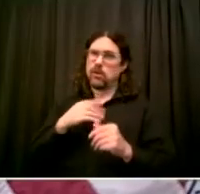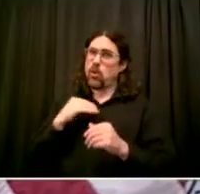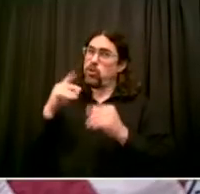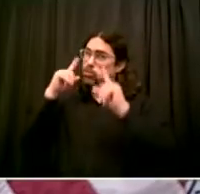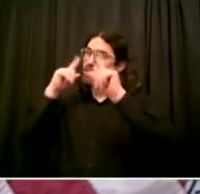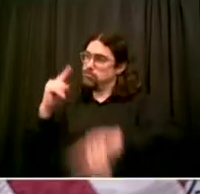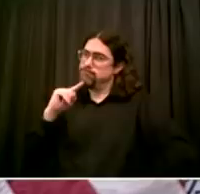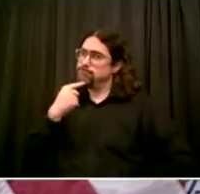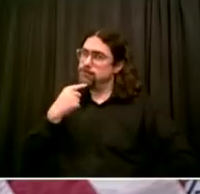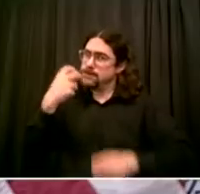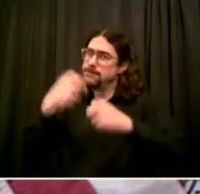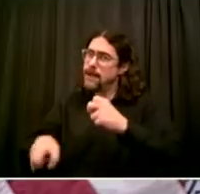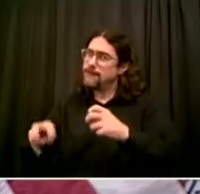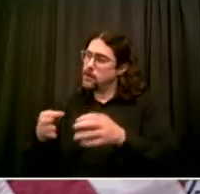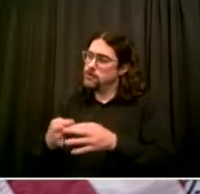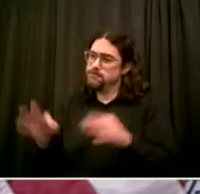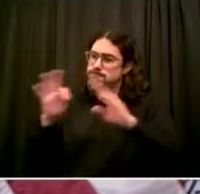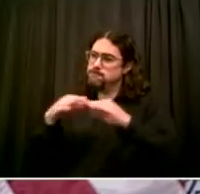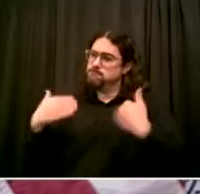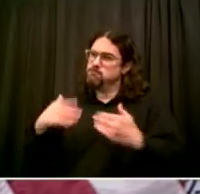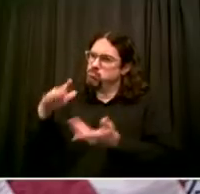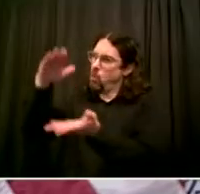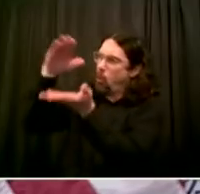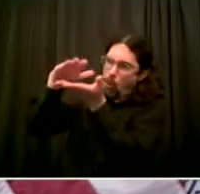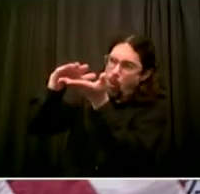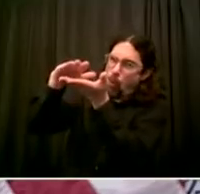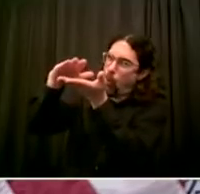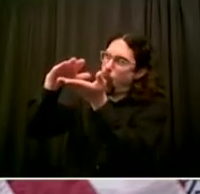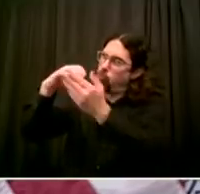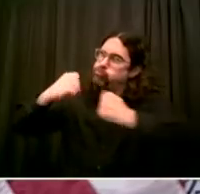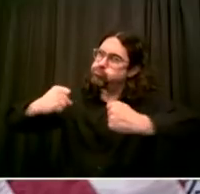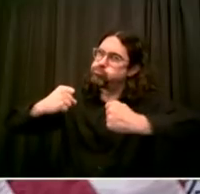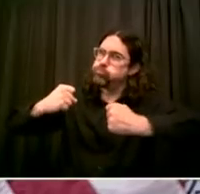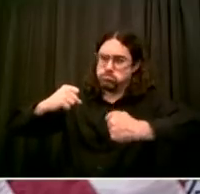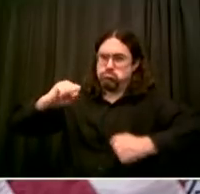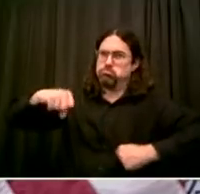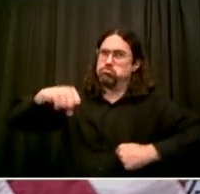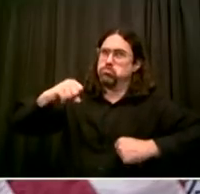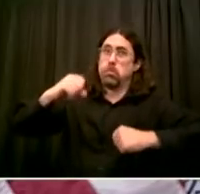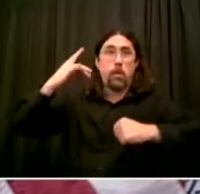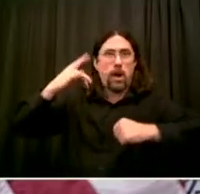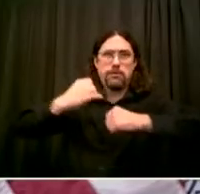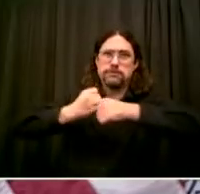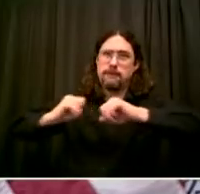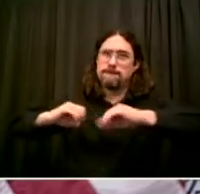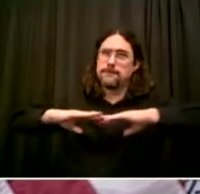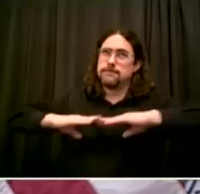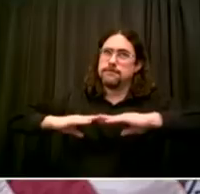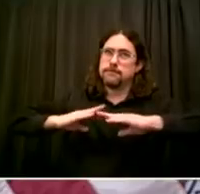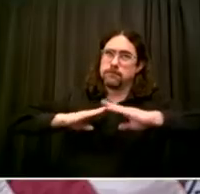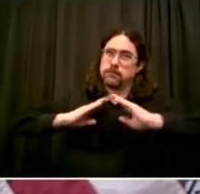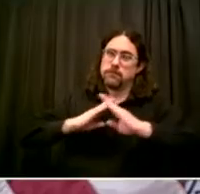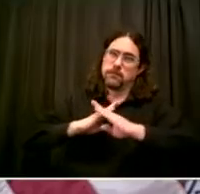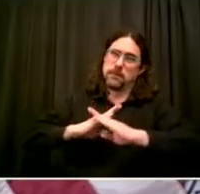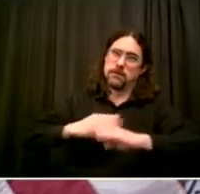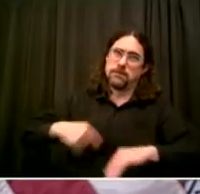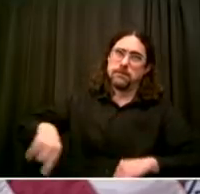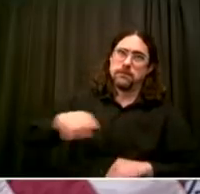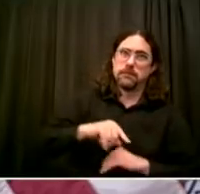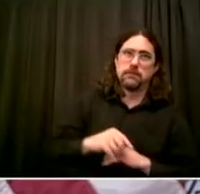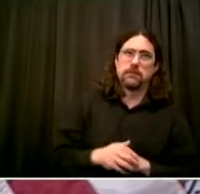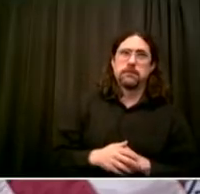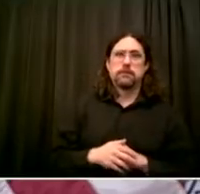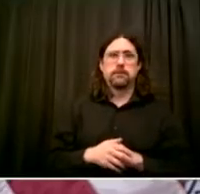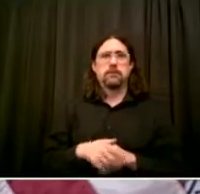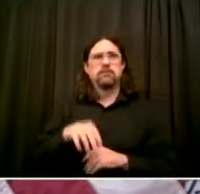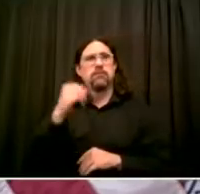special attention whenever we see a problem area. We had some issues in some parks. We've found some good ways to address that. We've had some issues with some bars. We've found some good